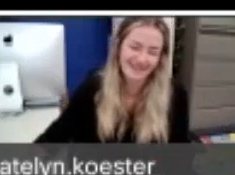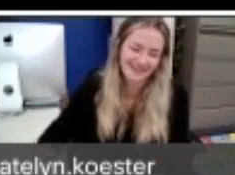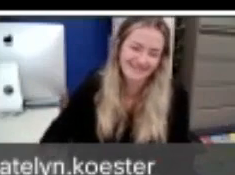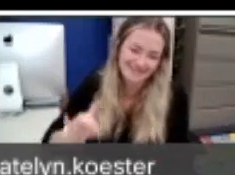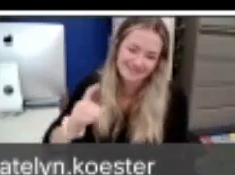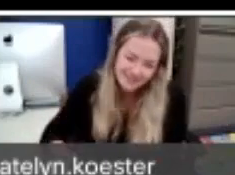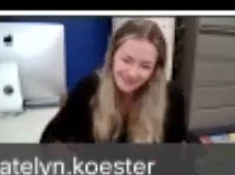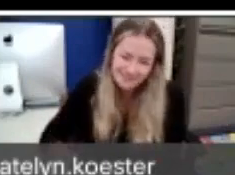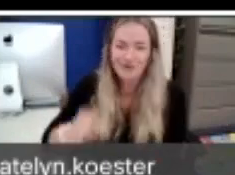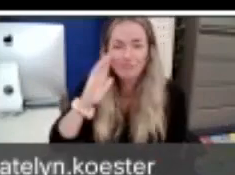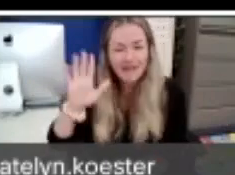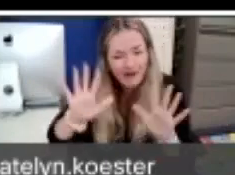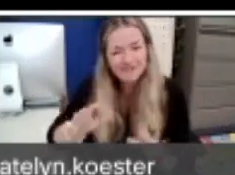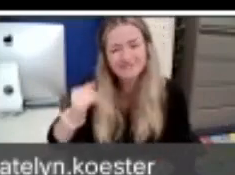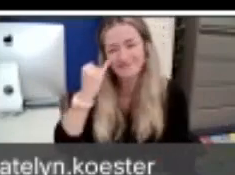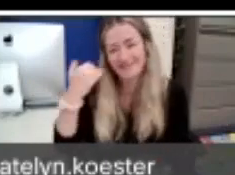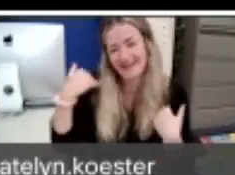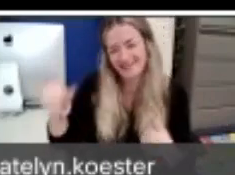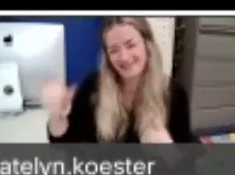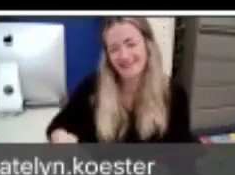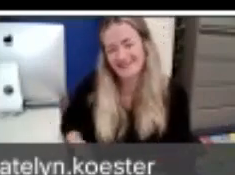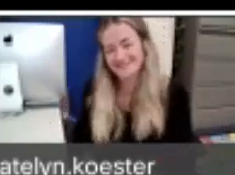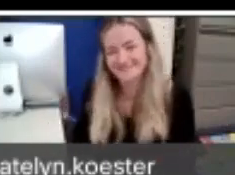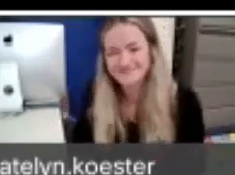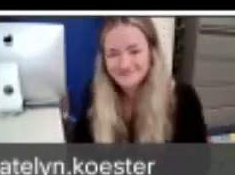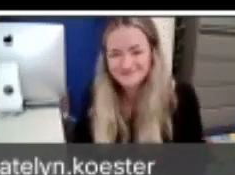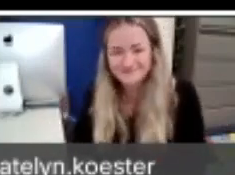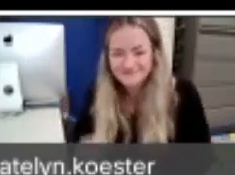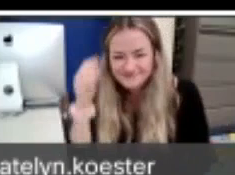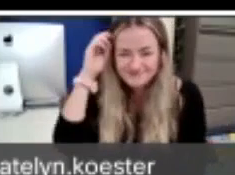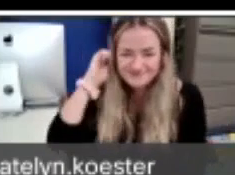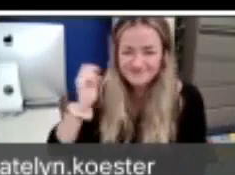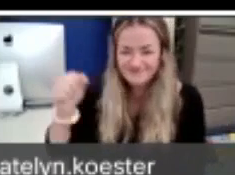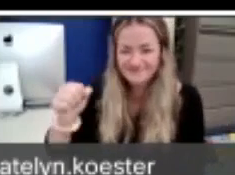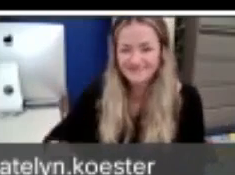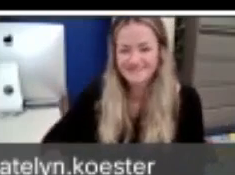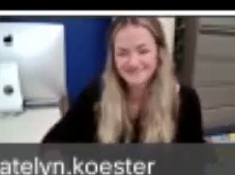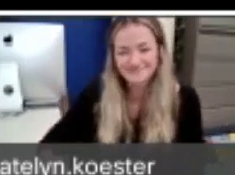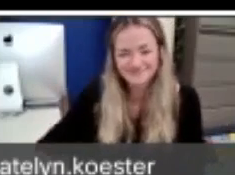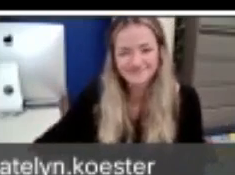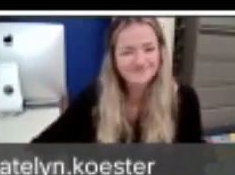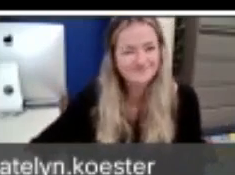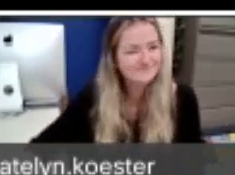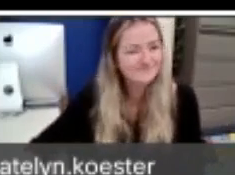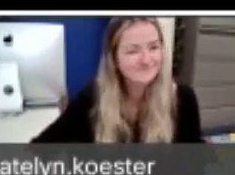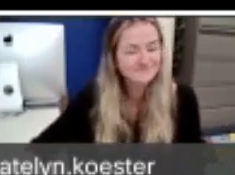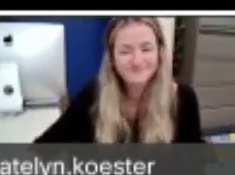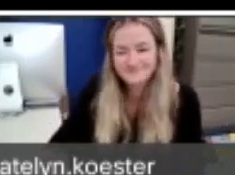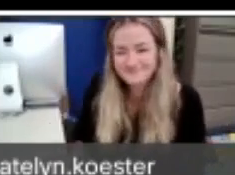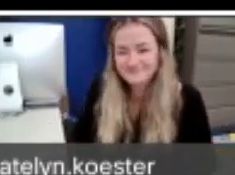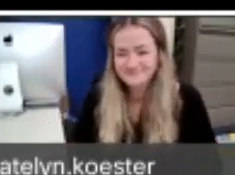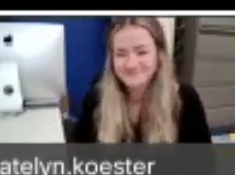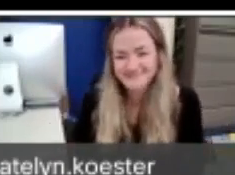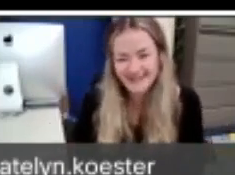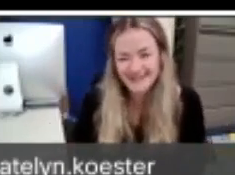8 years ago. And I thought, well, why couldn't they just take, you know, ASL? It would have been awesome if they would have had that, right? And then they could have learned to speak with me,